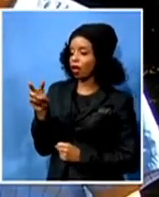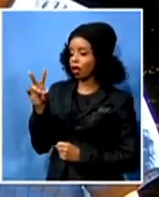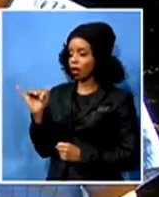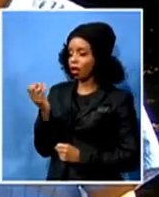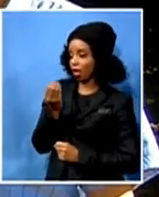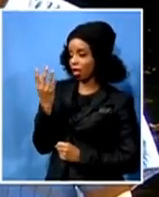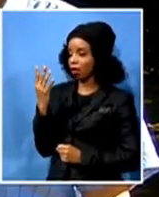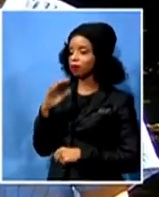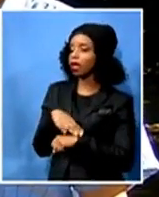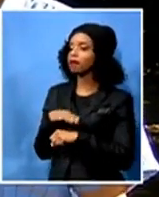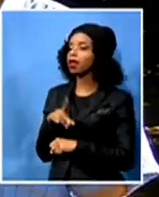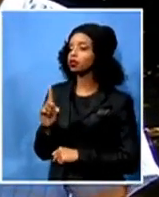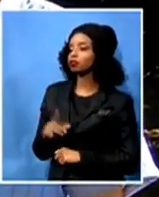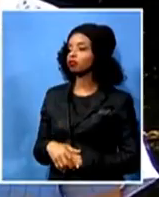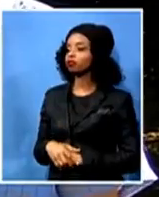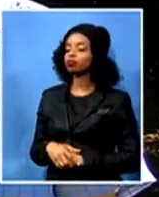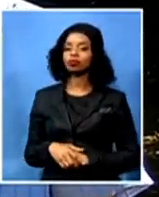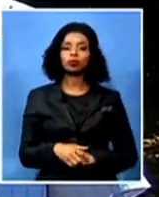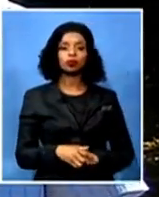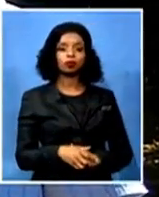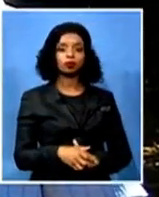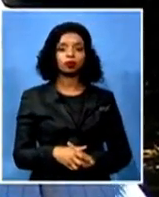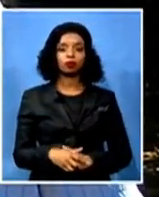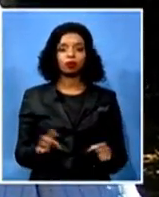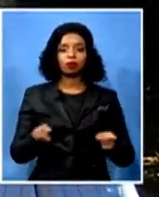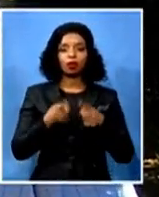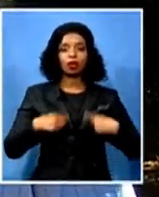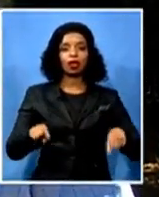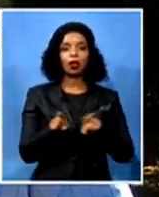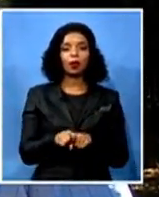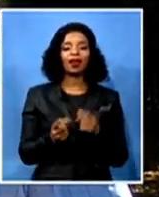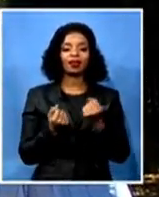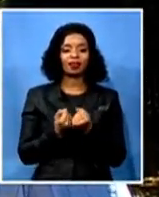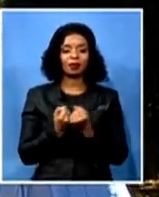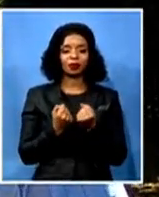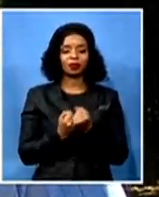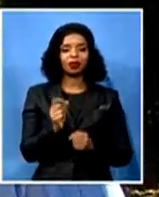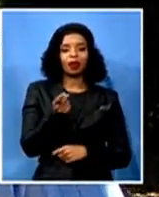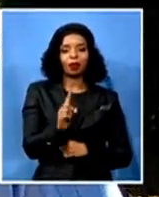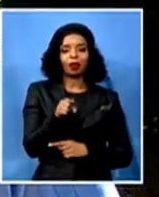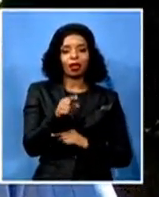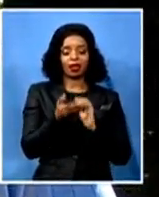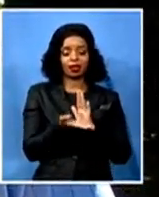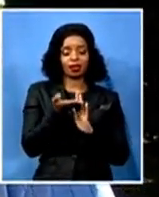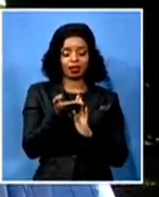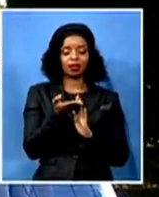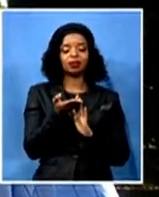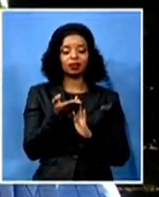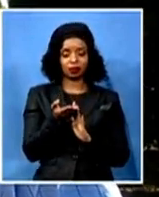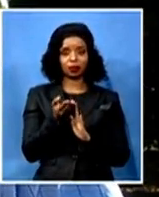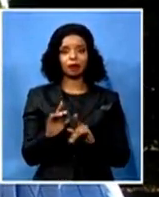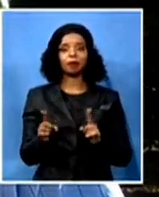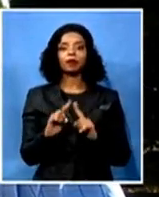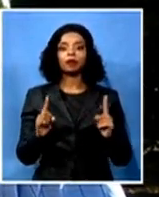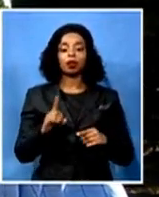in favor and supporting the increase, and there's a specific reason for it. All the research that